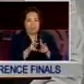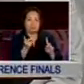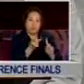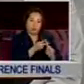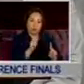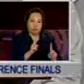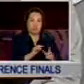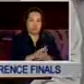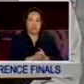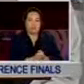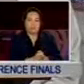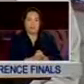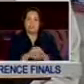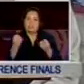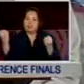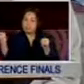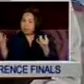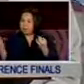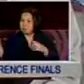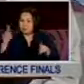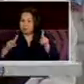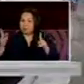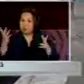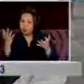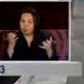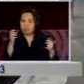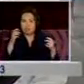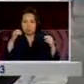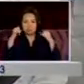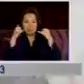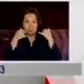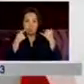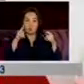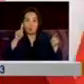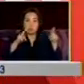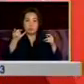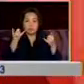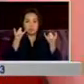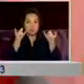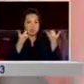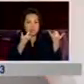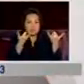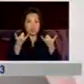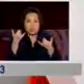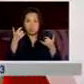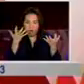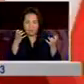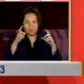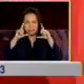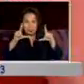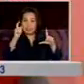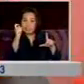five people who watch this trial on TV occasionally go hungry. One in three in the labor